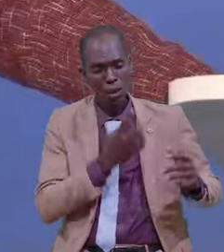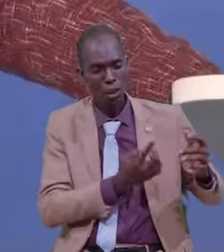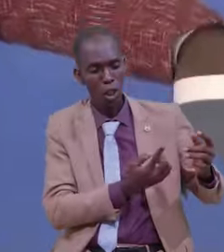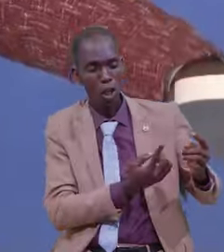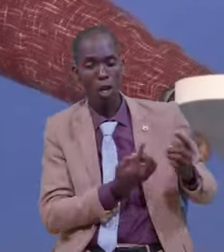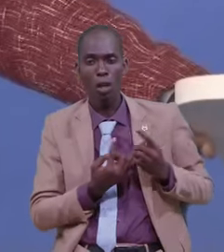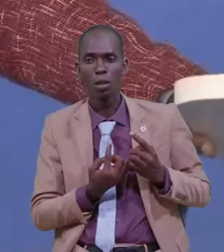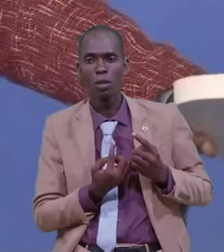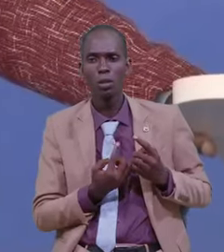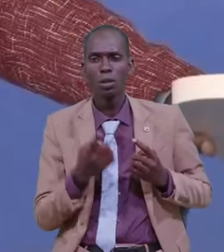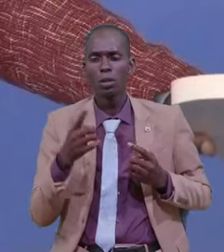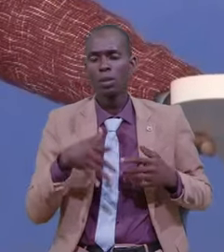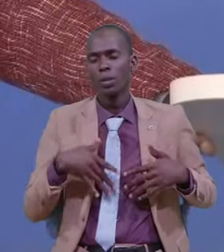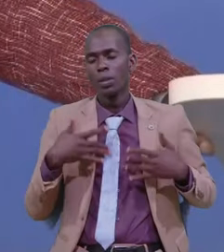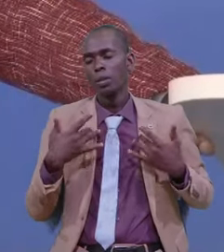you're discouraged.